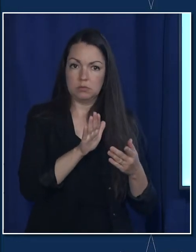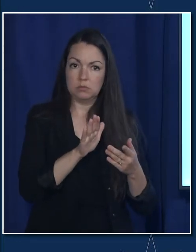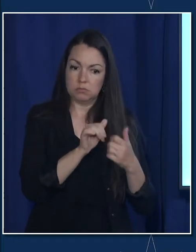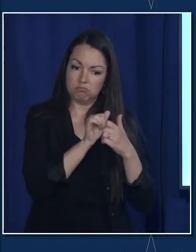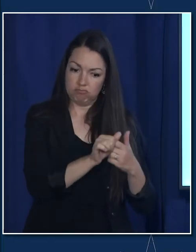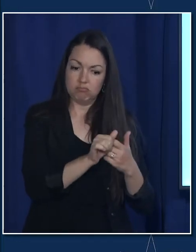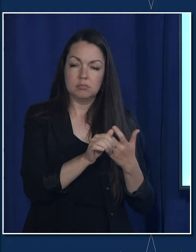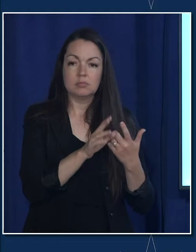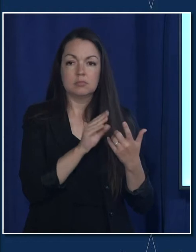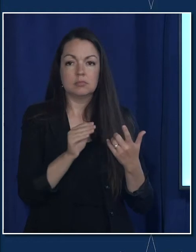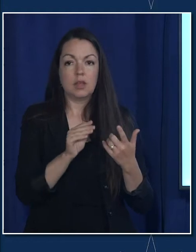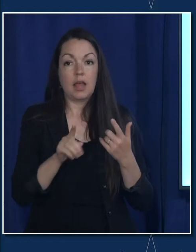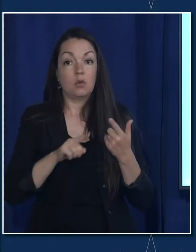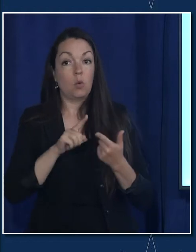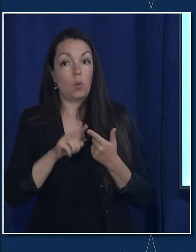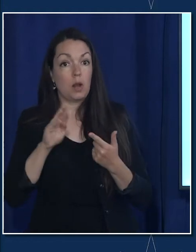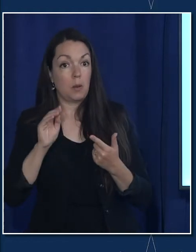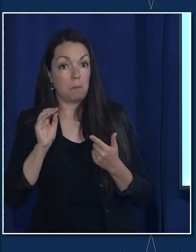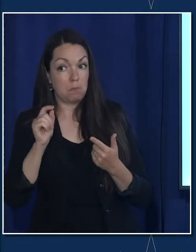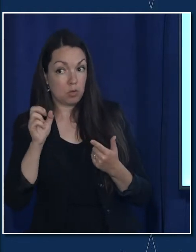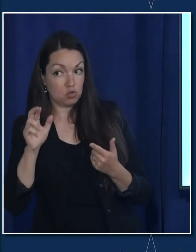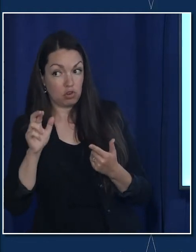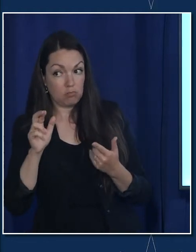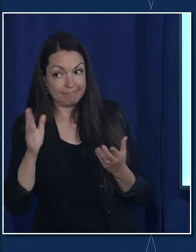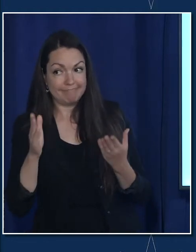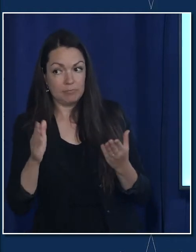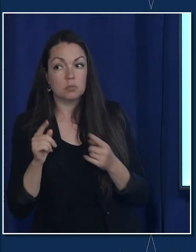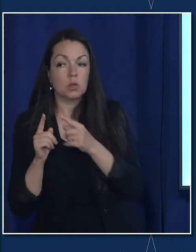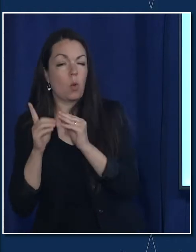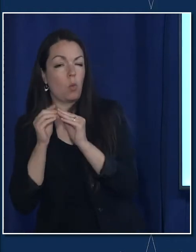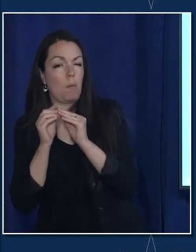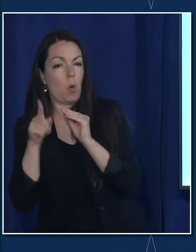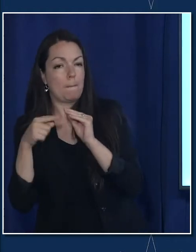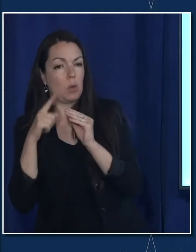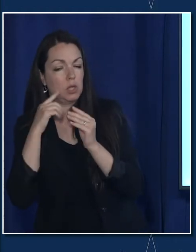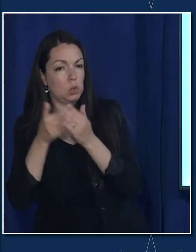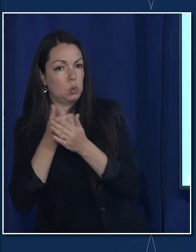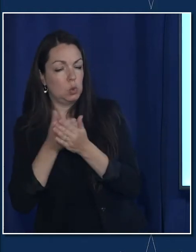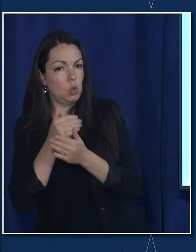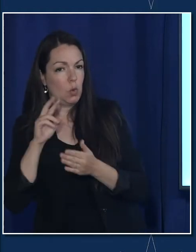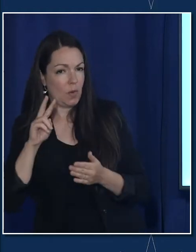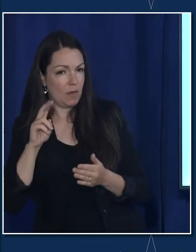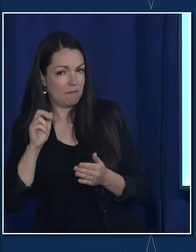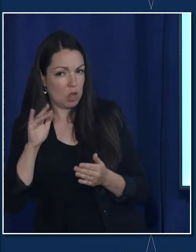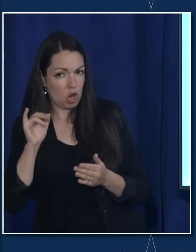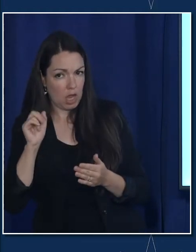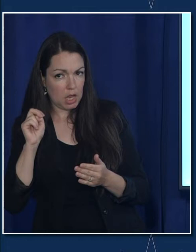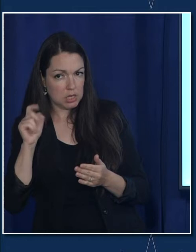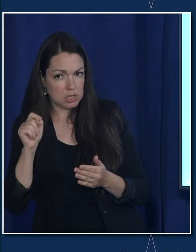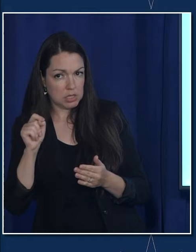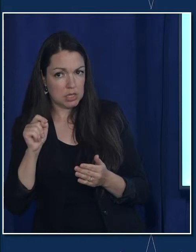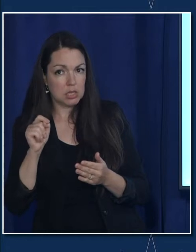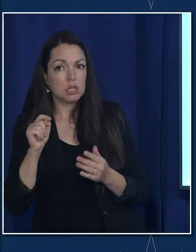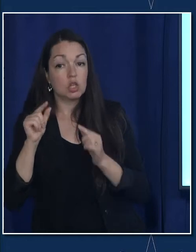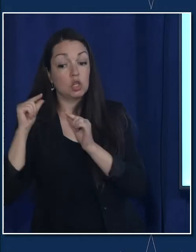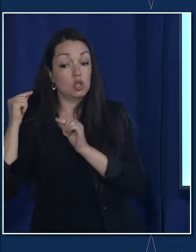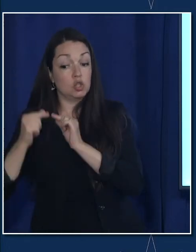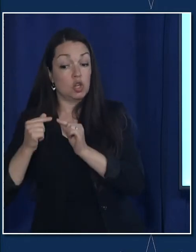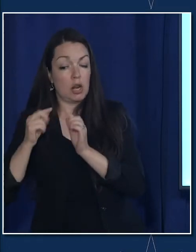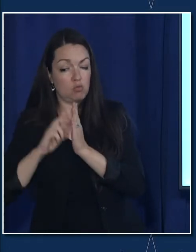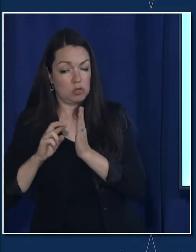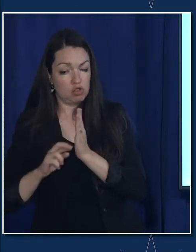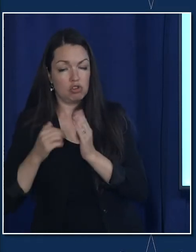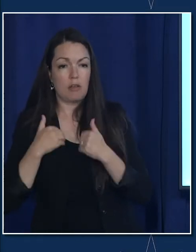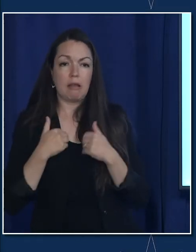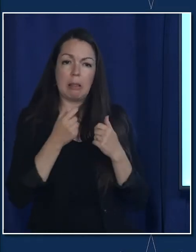booster recommendations likely come. Okay, and one more from our web team about the new variant. Apparently, genetic researchers have found a new variant that has a little bit of gamma,